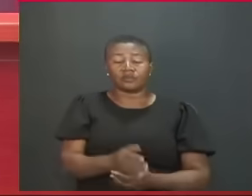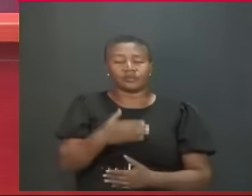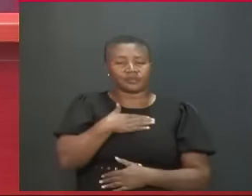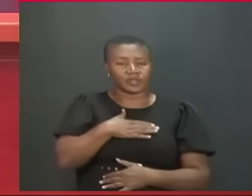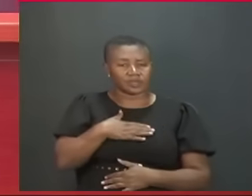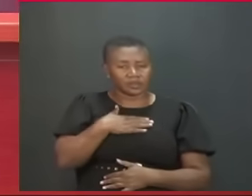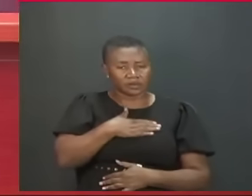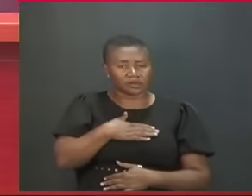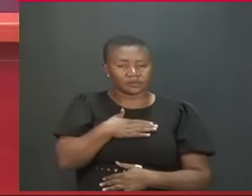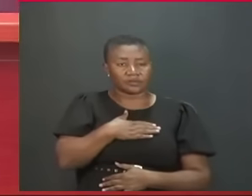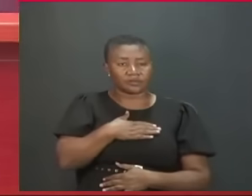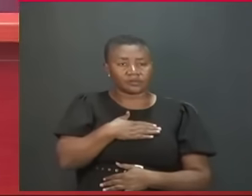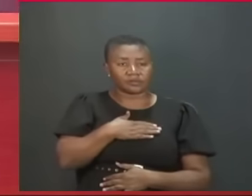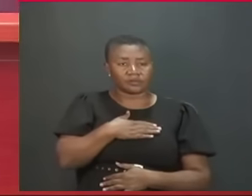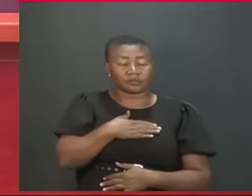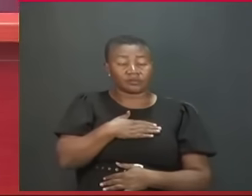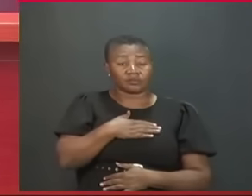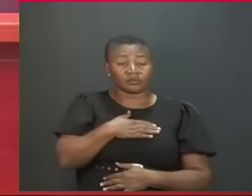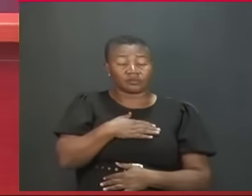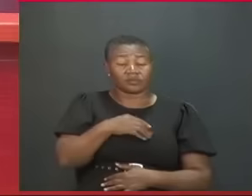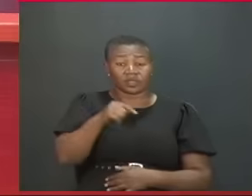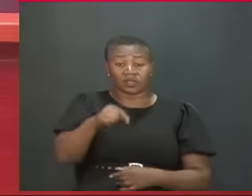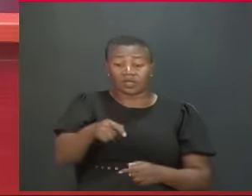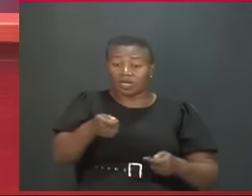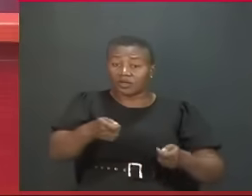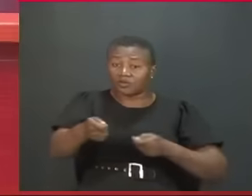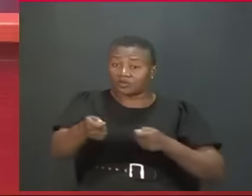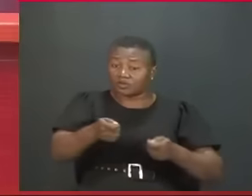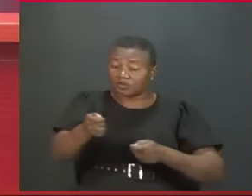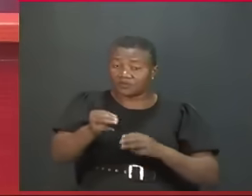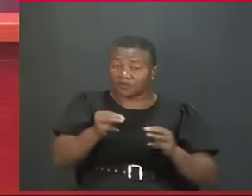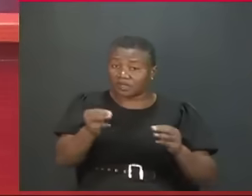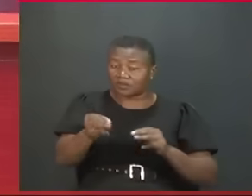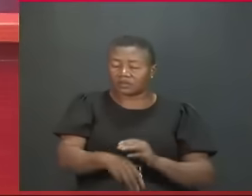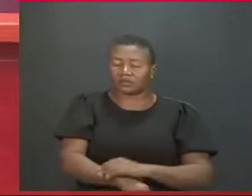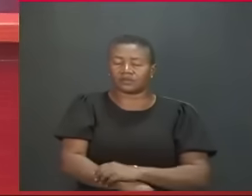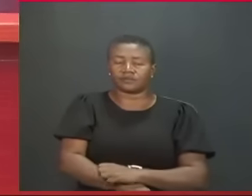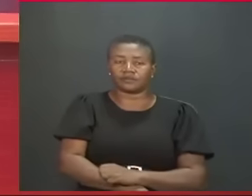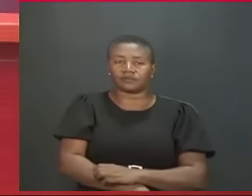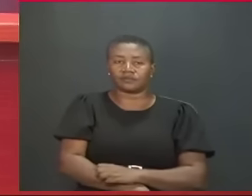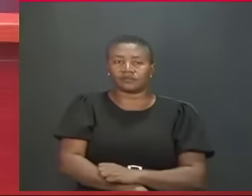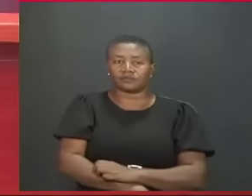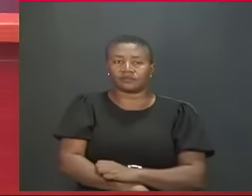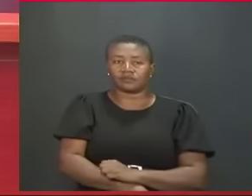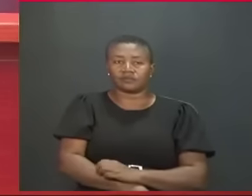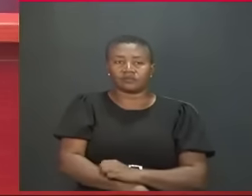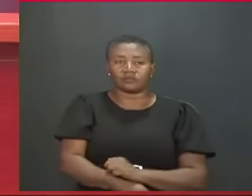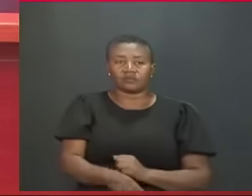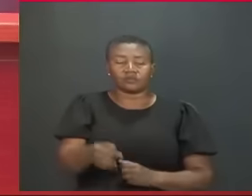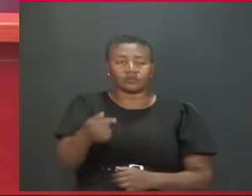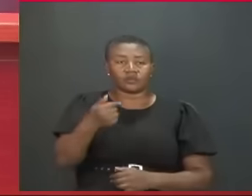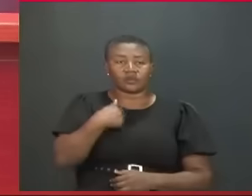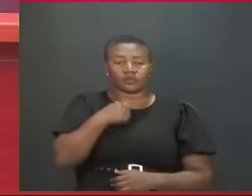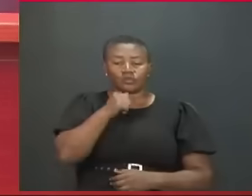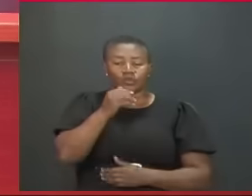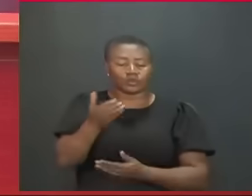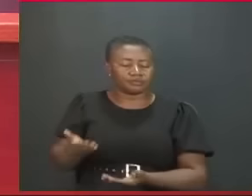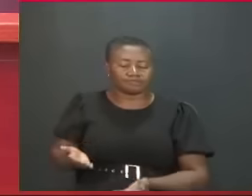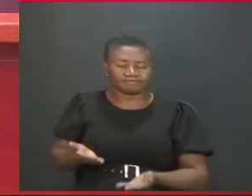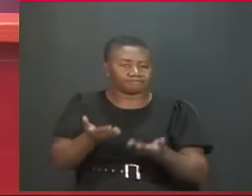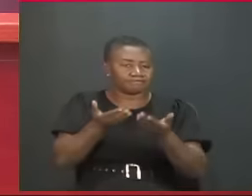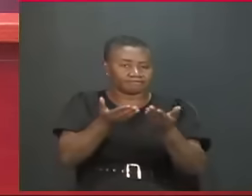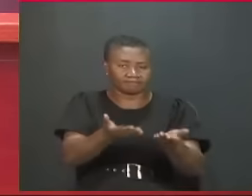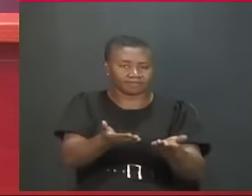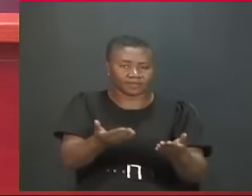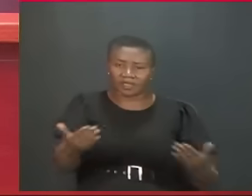Please, these are administrative matters, and I'm not to bring them to